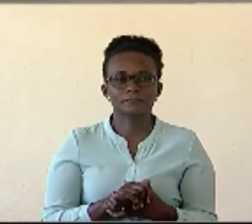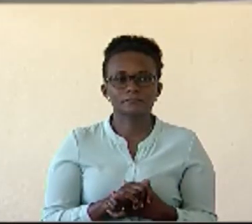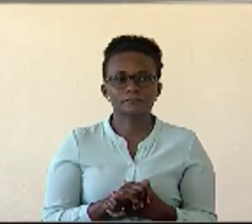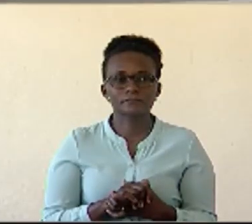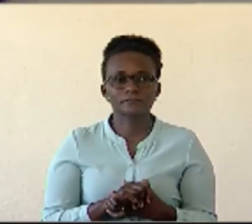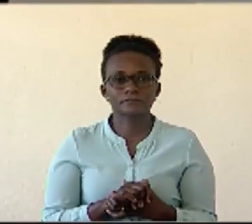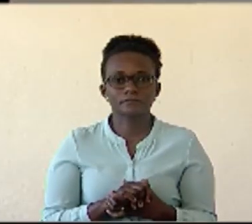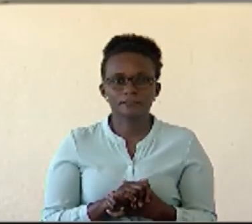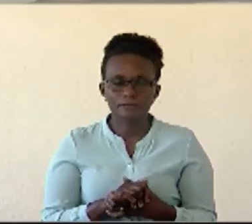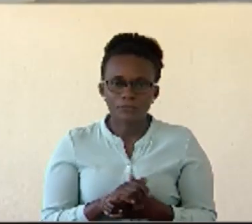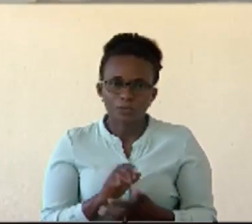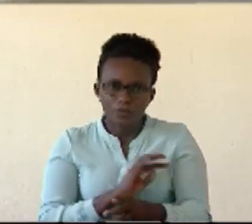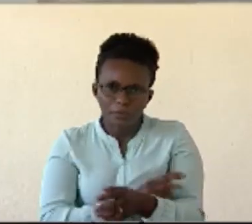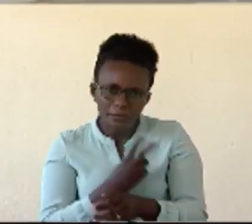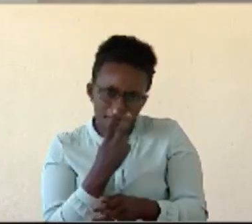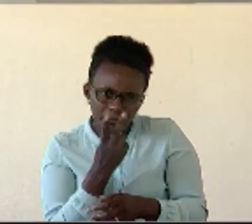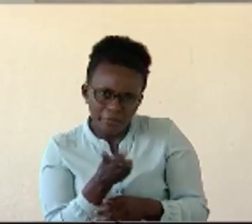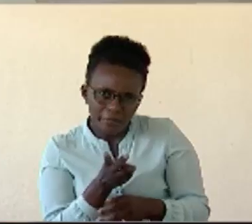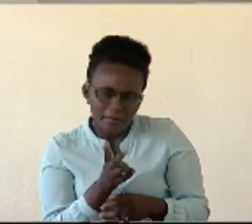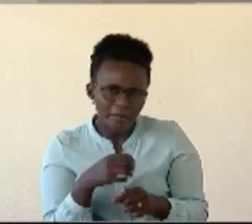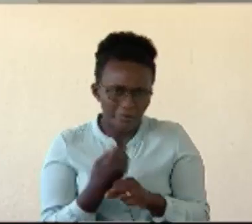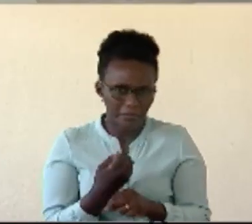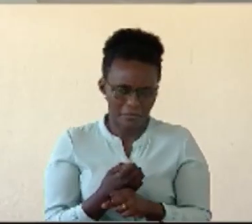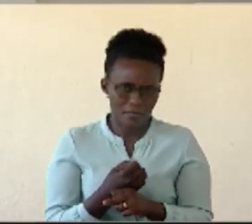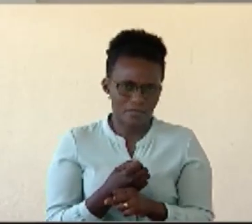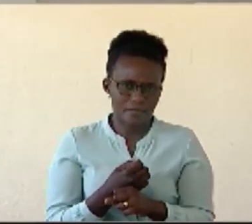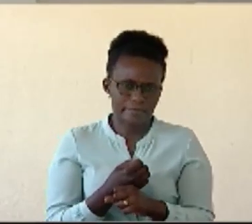can predict, what could it be?